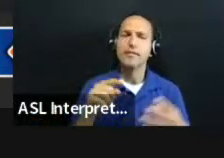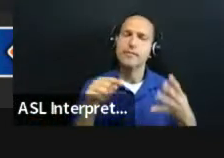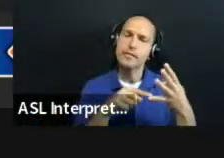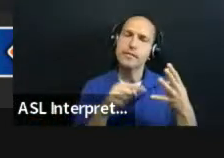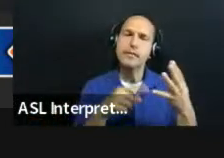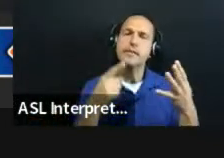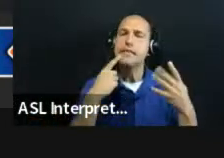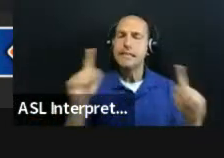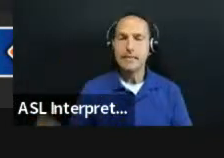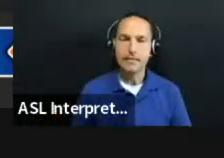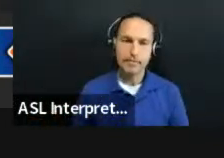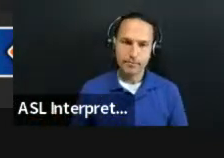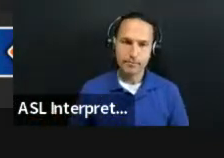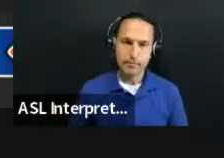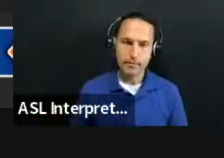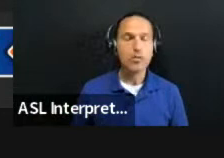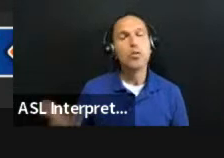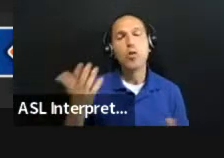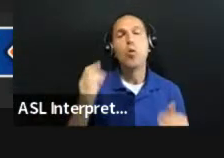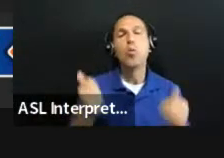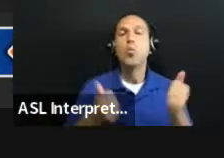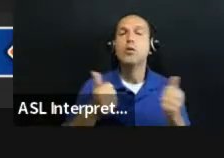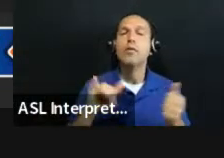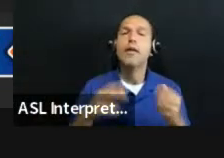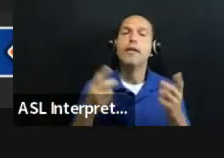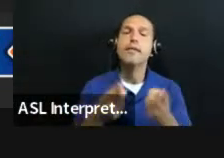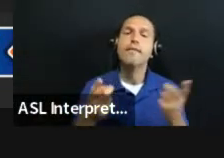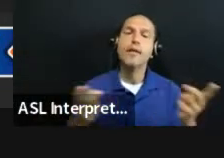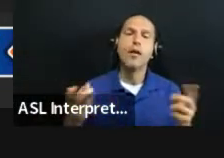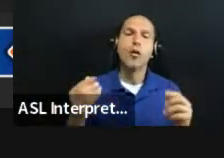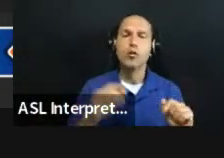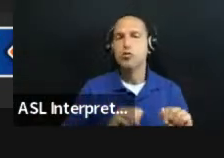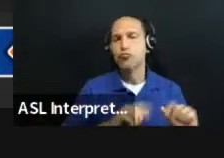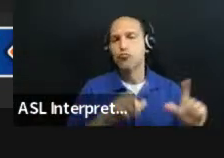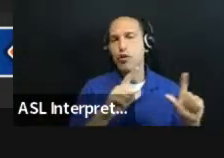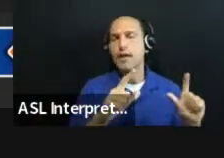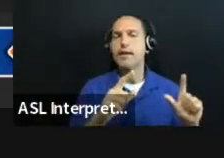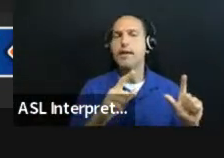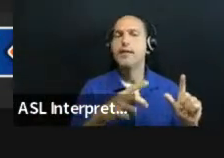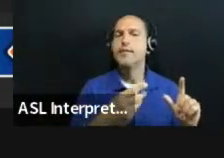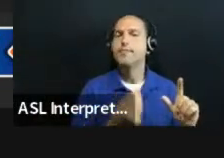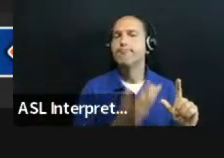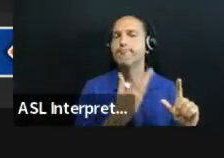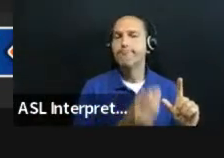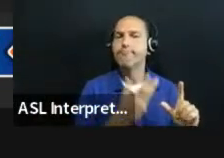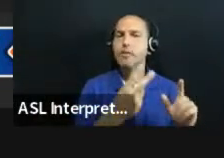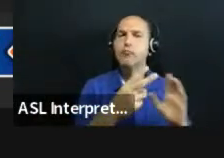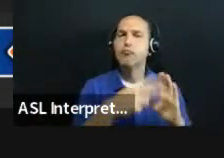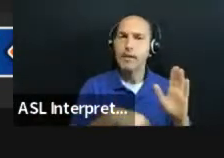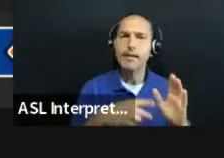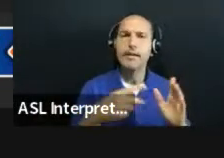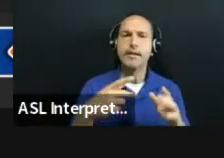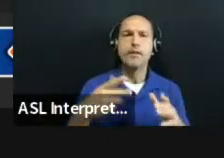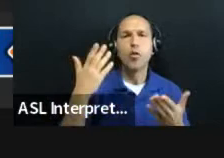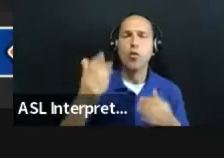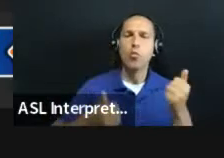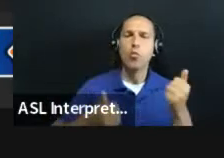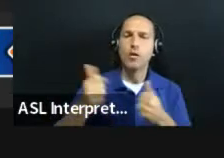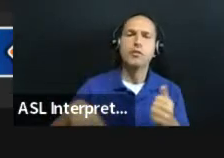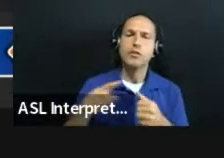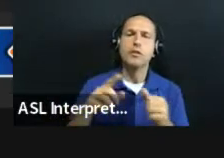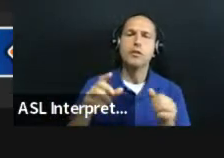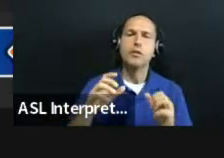because you never know what device or screen reader or browser or operating system combination a user is going to be